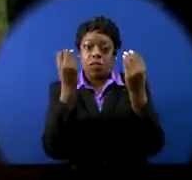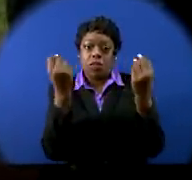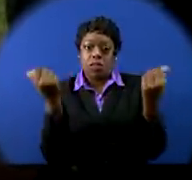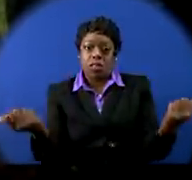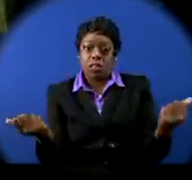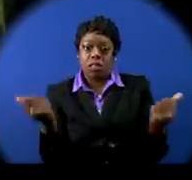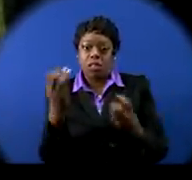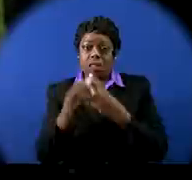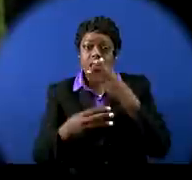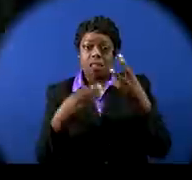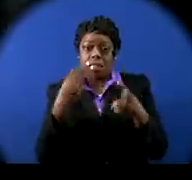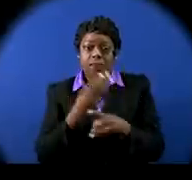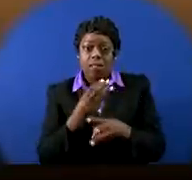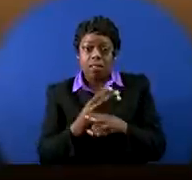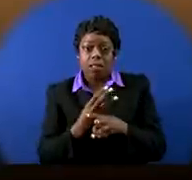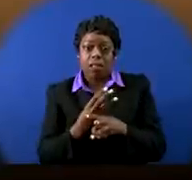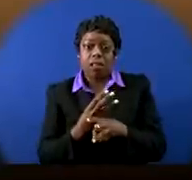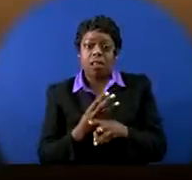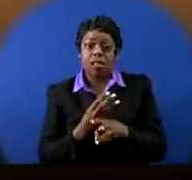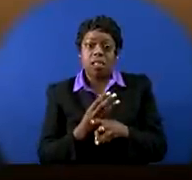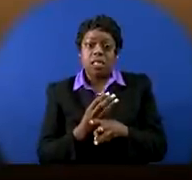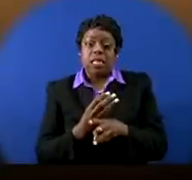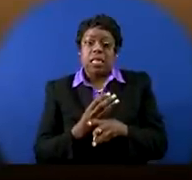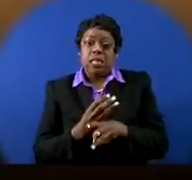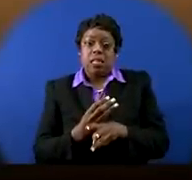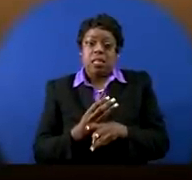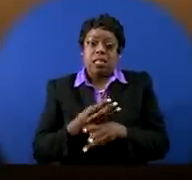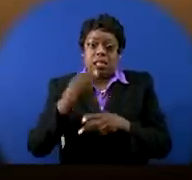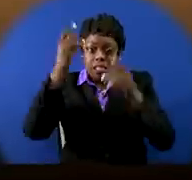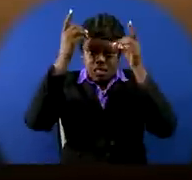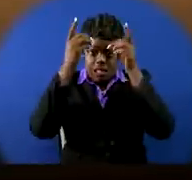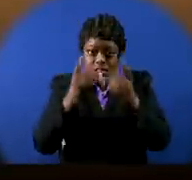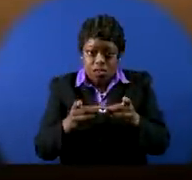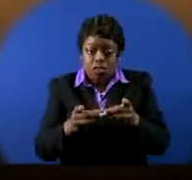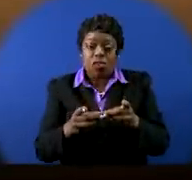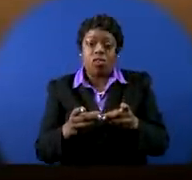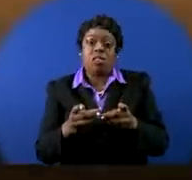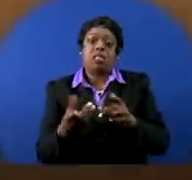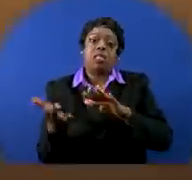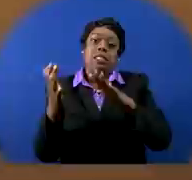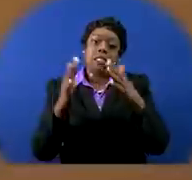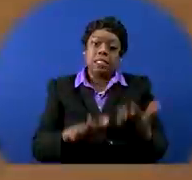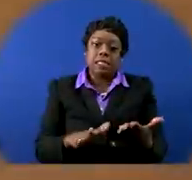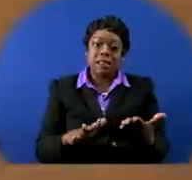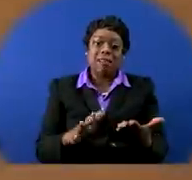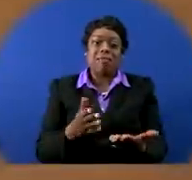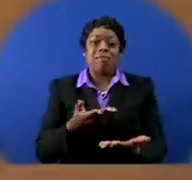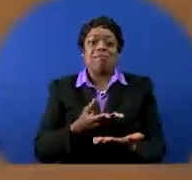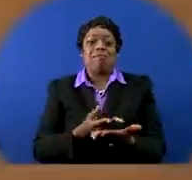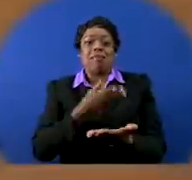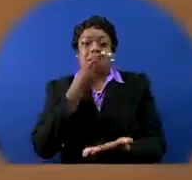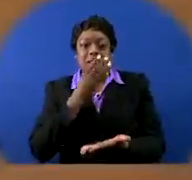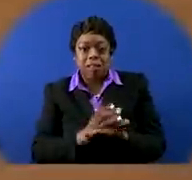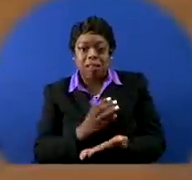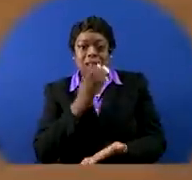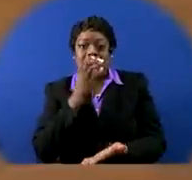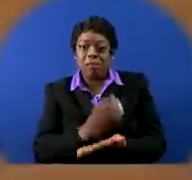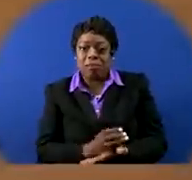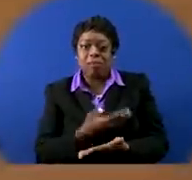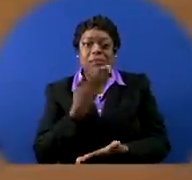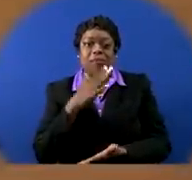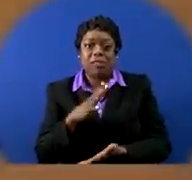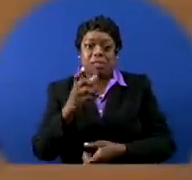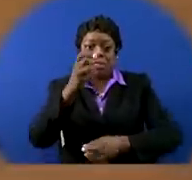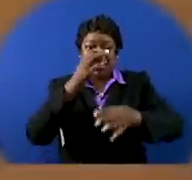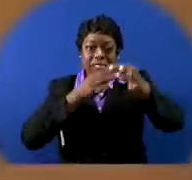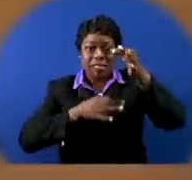Yeah. He agreed. Though the cup was bitter, yeah. He agreed to die in our place, yeah, that we who